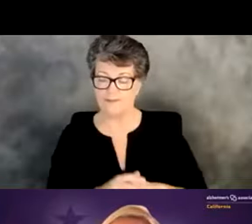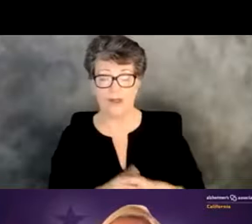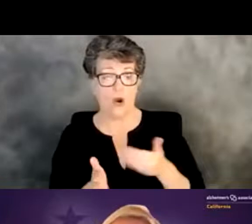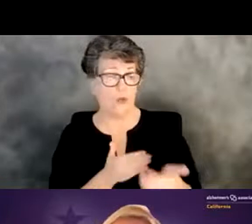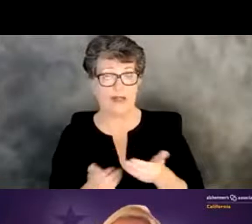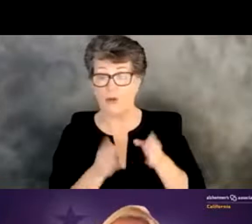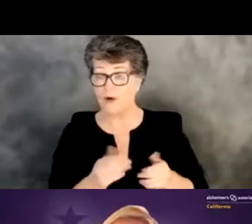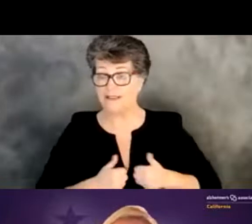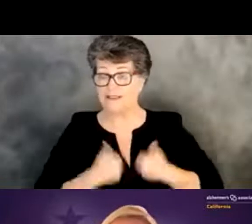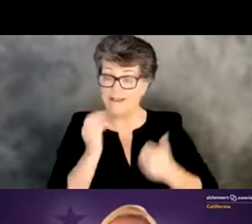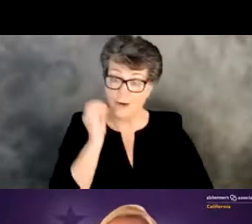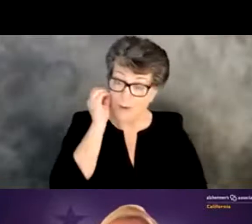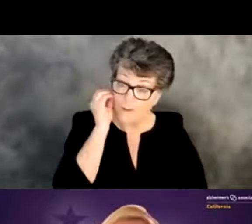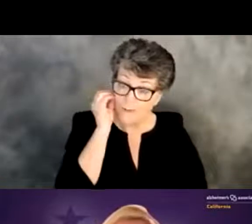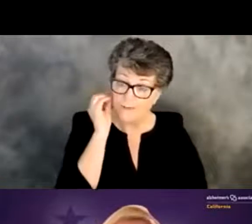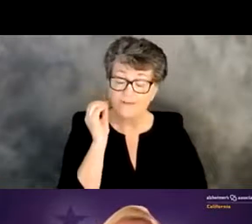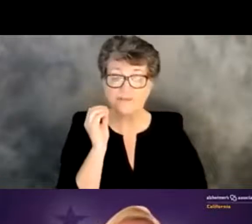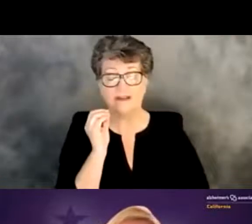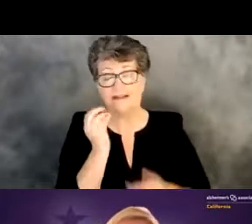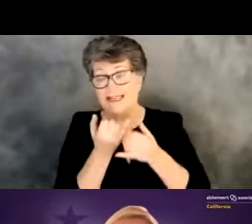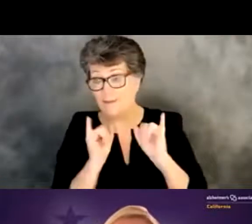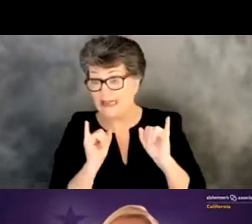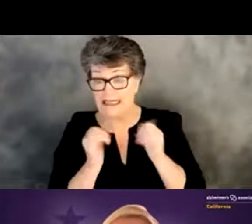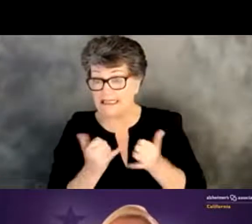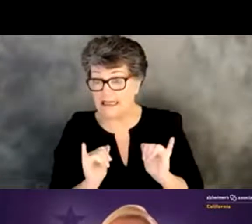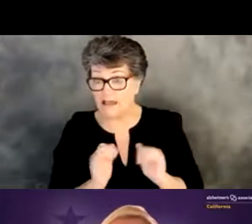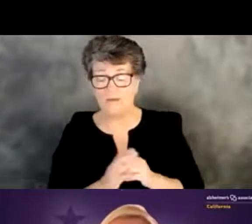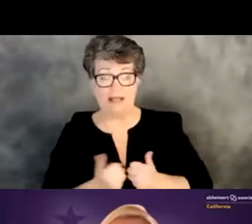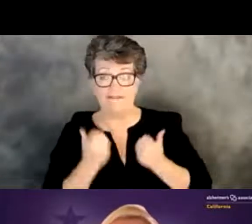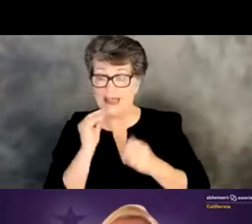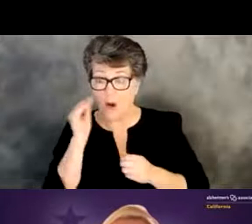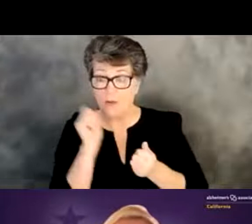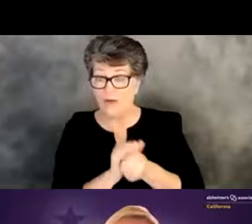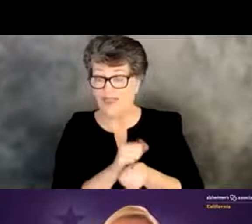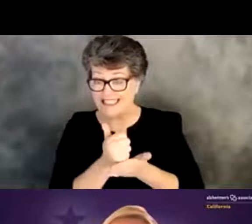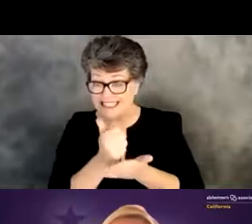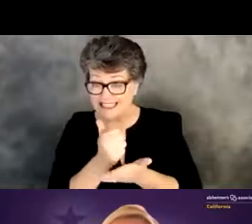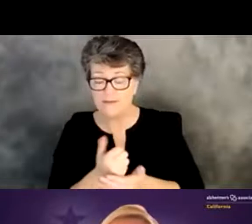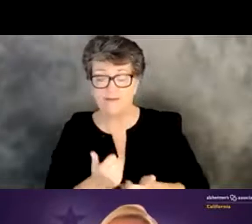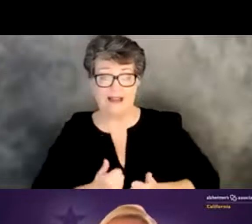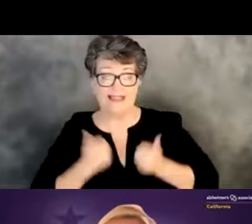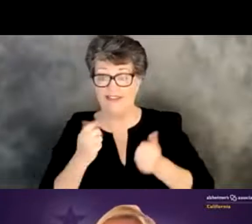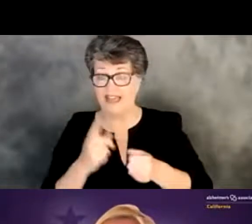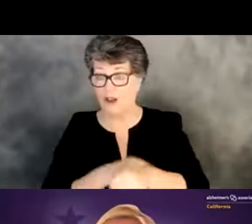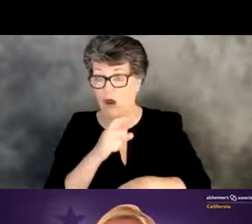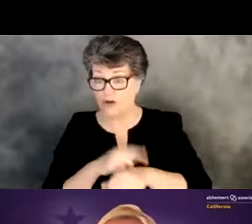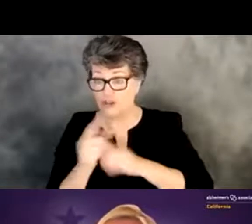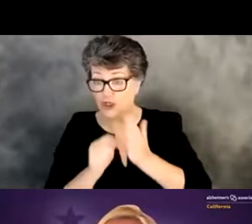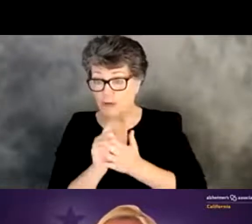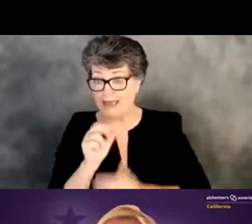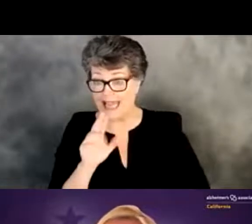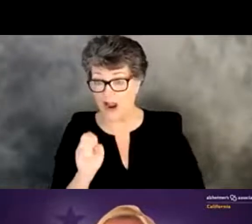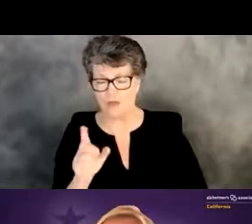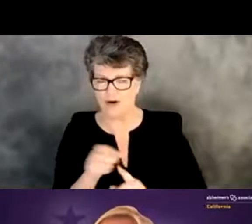somebody's living at home independently, living at home with some assistance, living in long-term care where more than half of